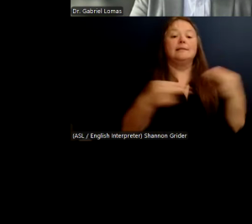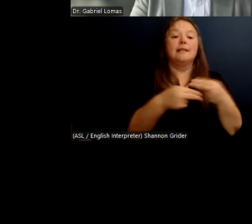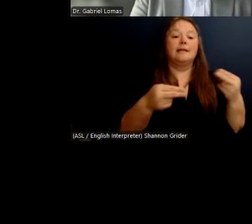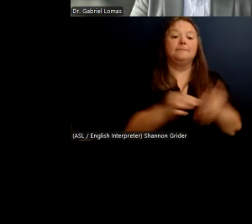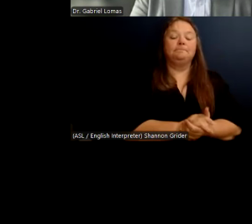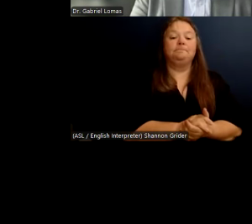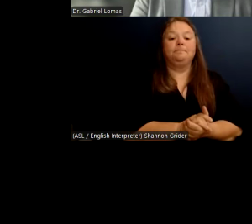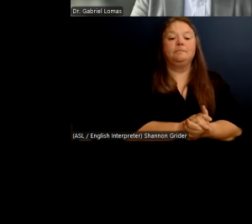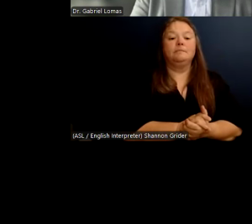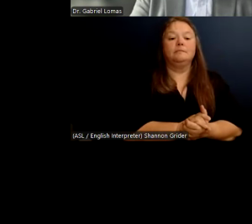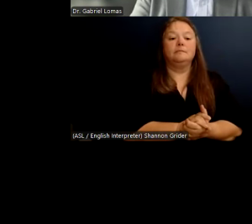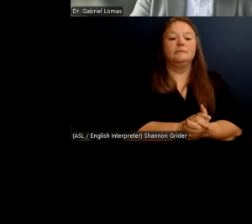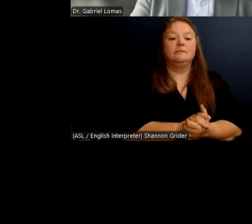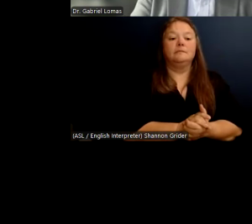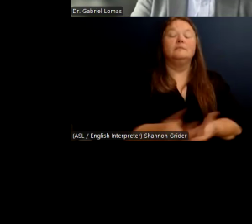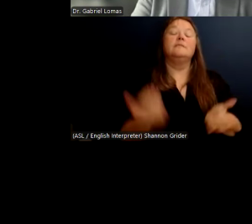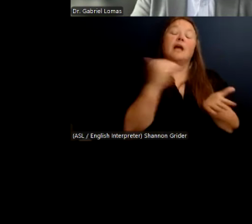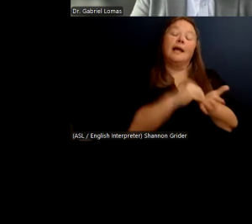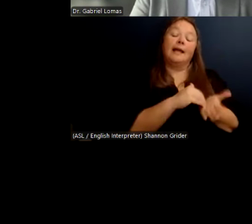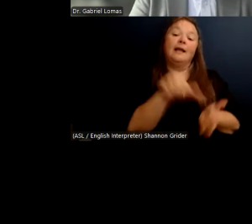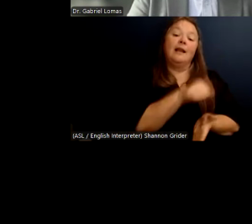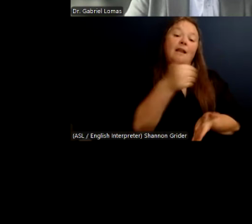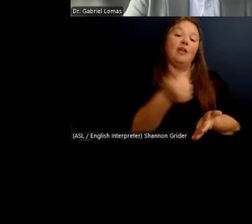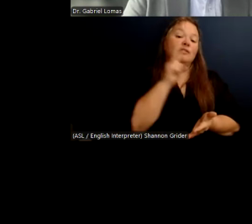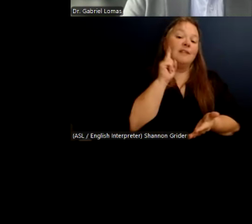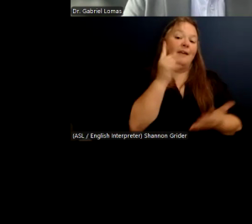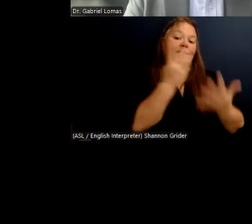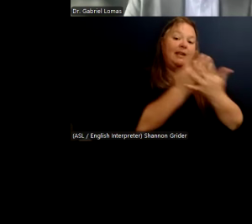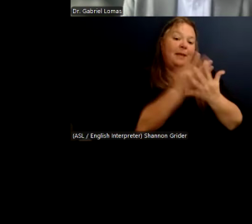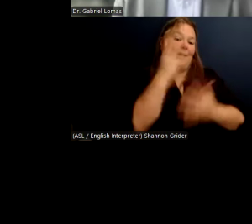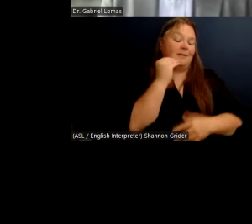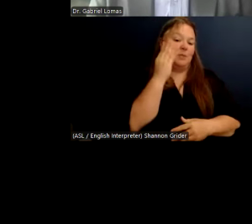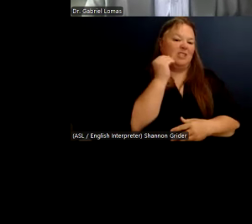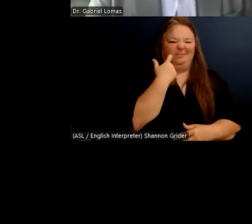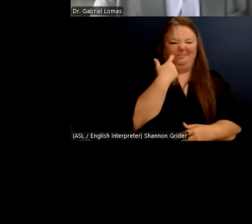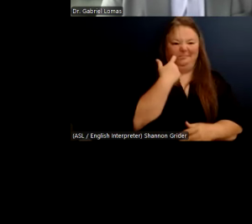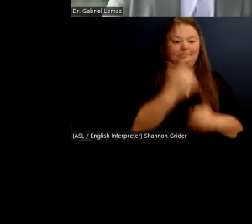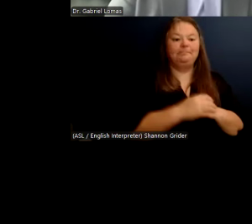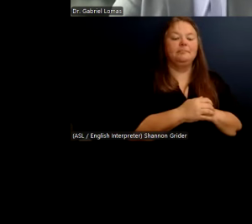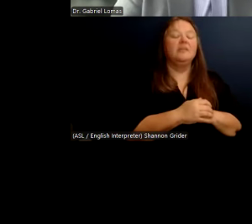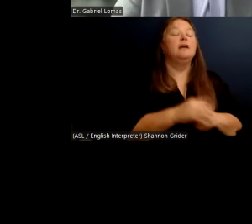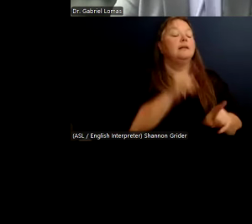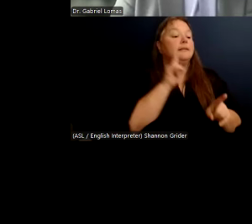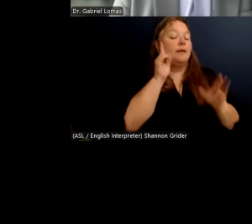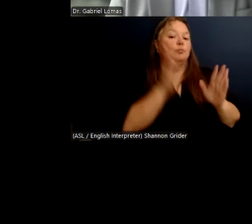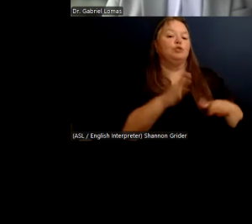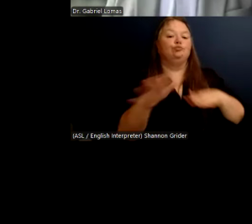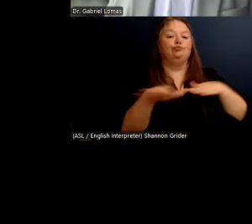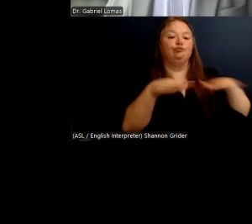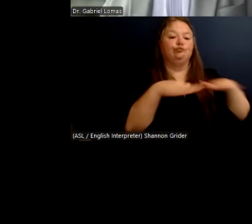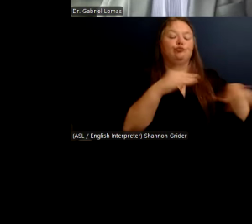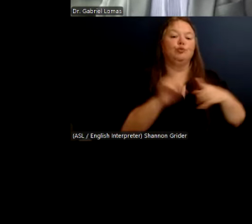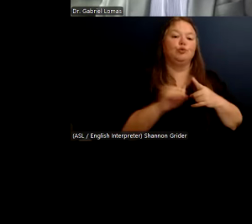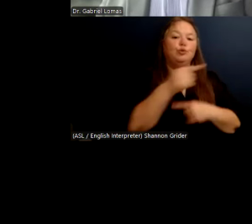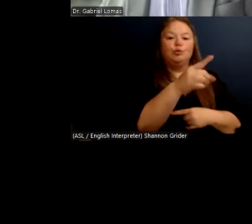So this was, again, an inmate's experience not too long ago. So this deaf inmate was walking alone to the dining